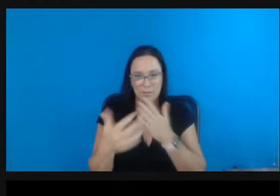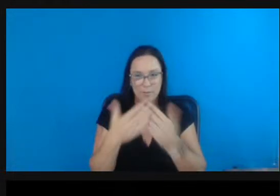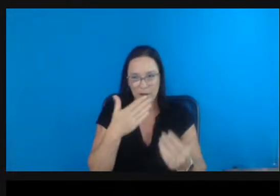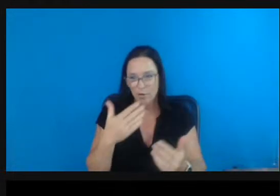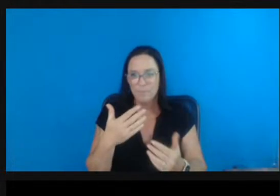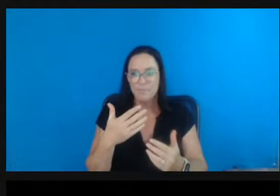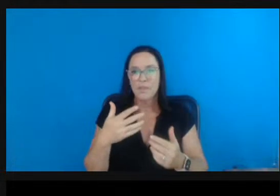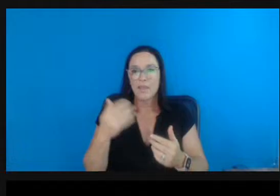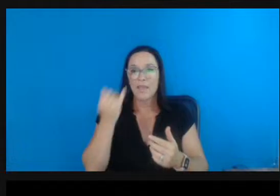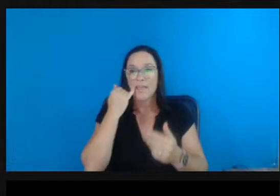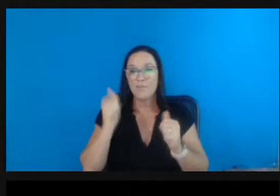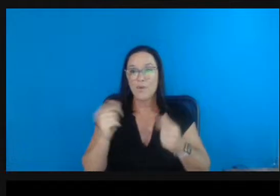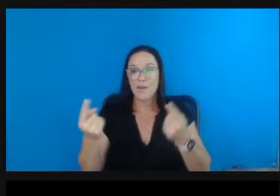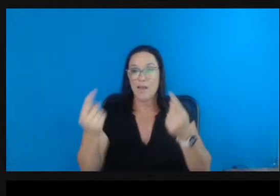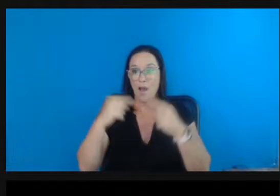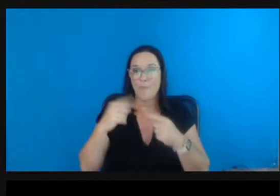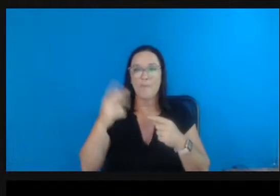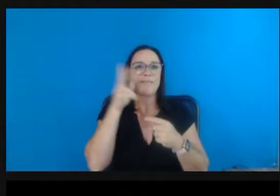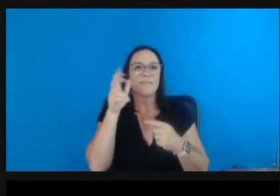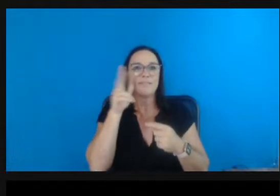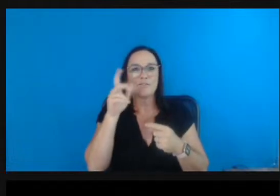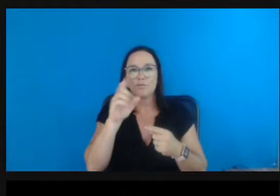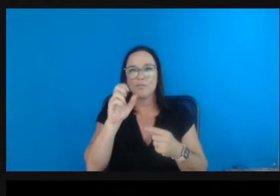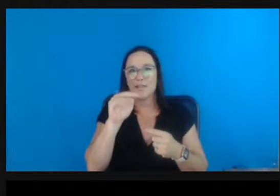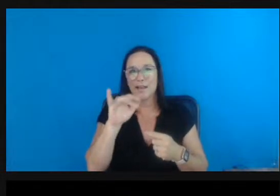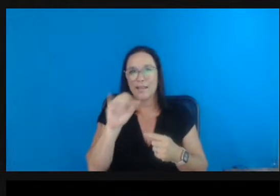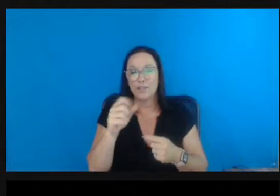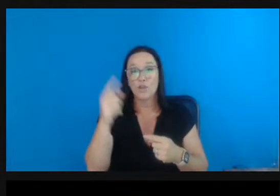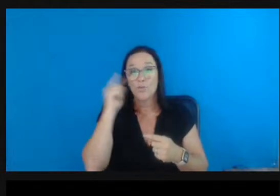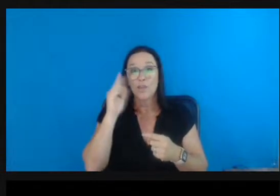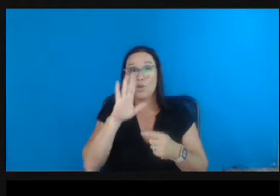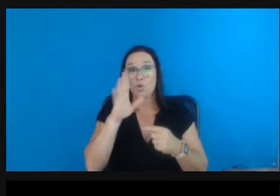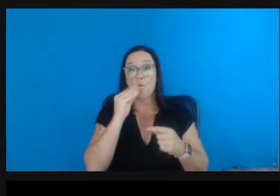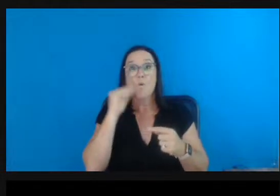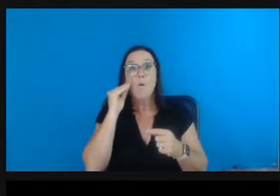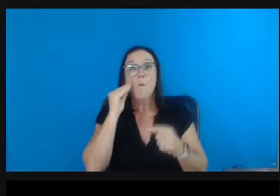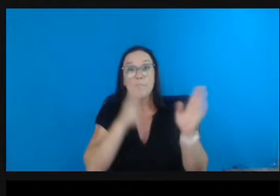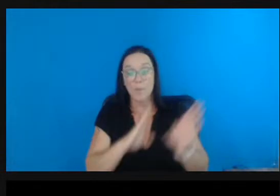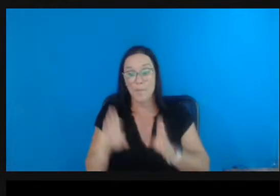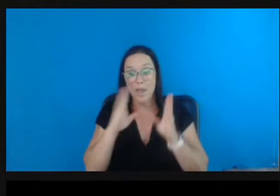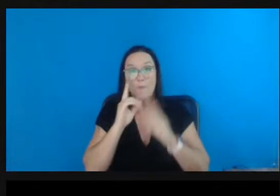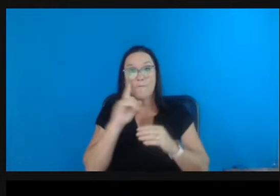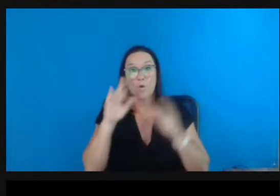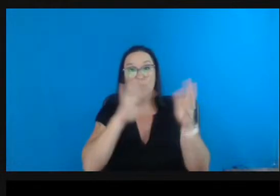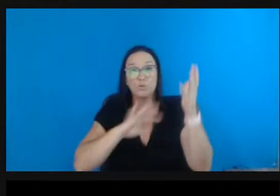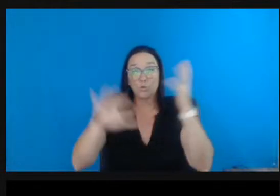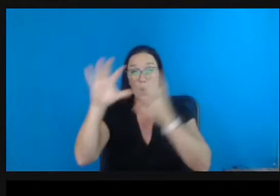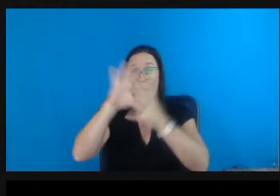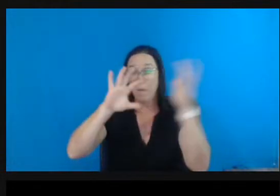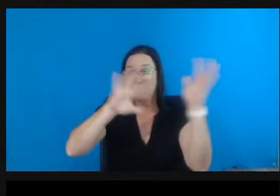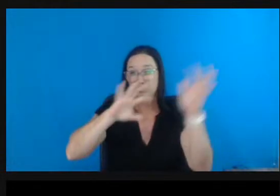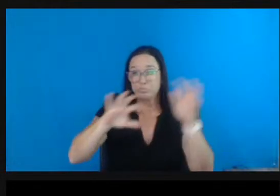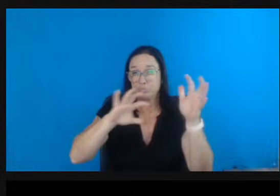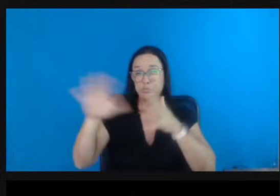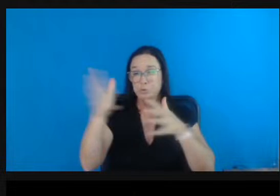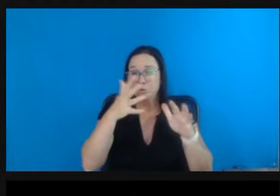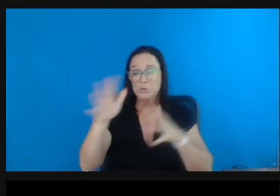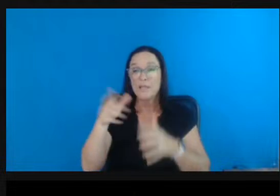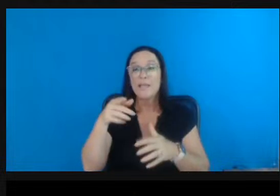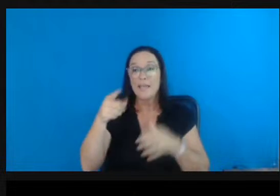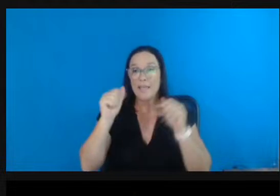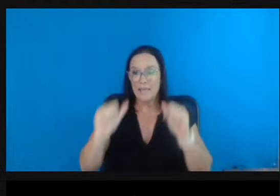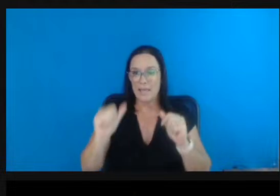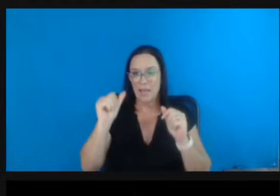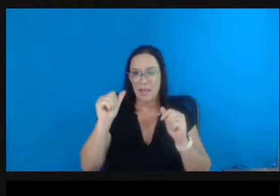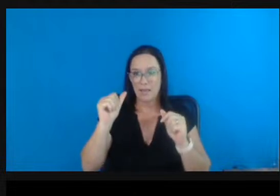come listen to Dennis, because if you think your home is prepared for a storm, he can break it down for you.